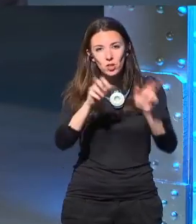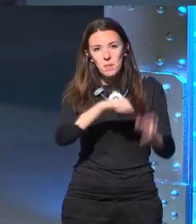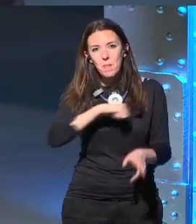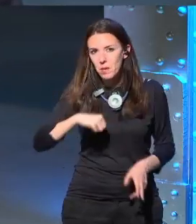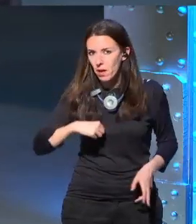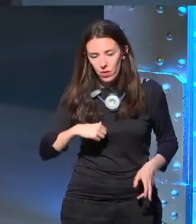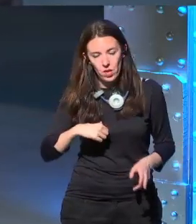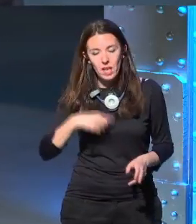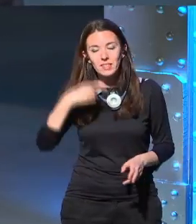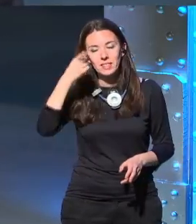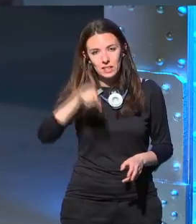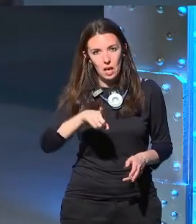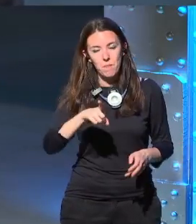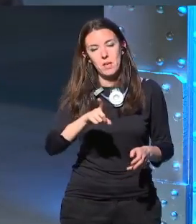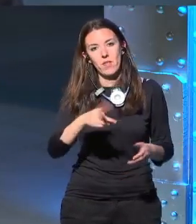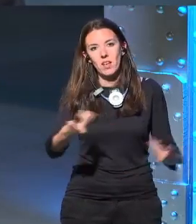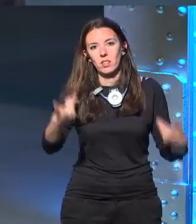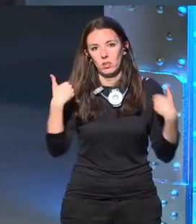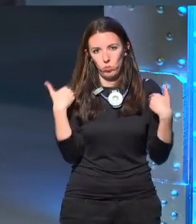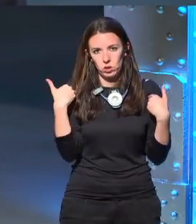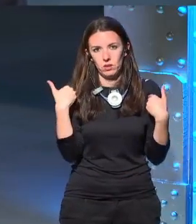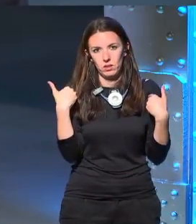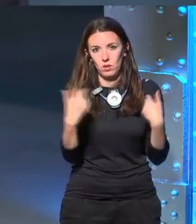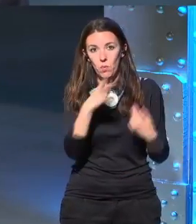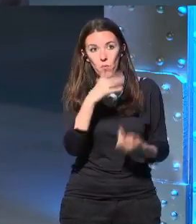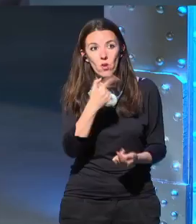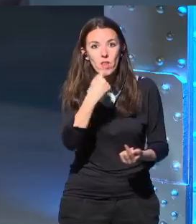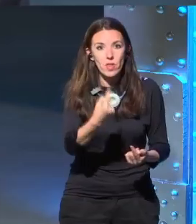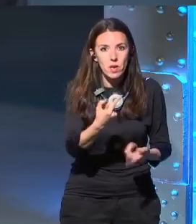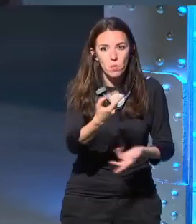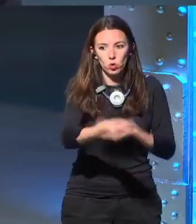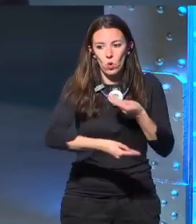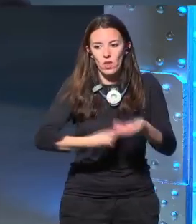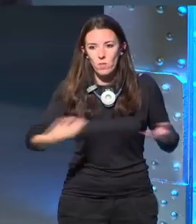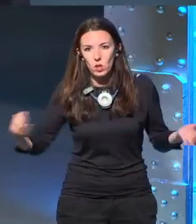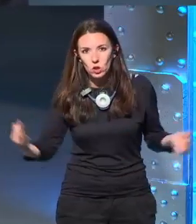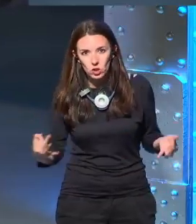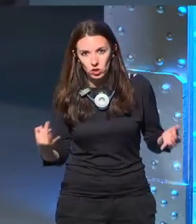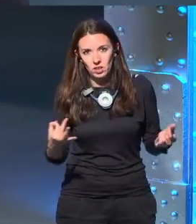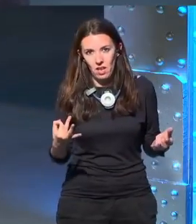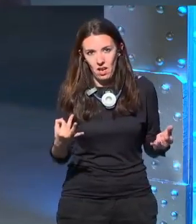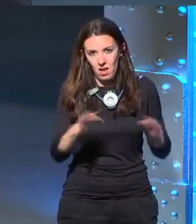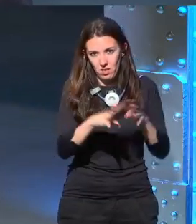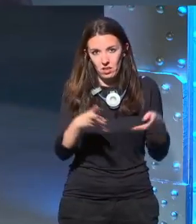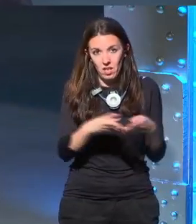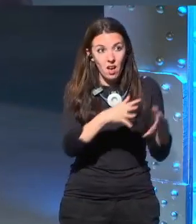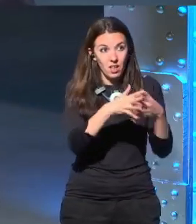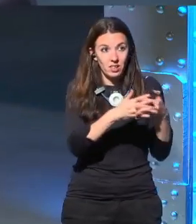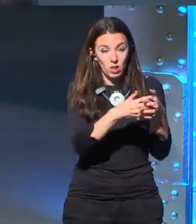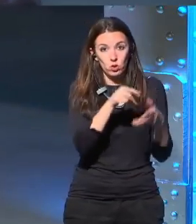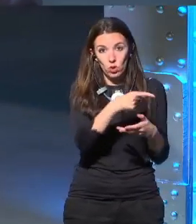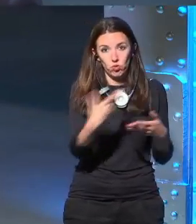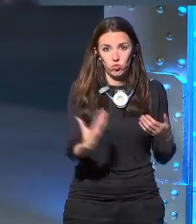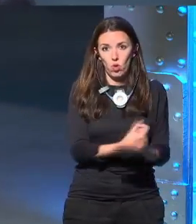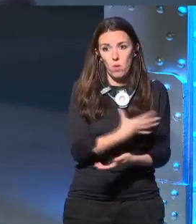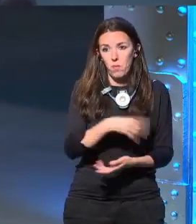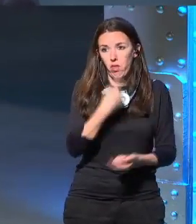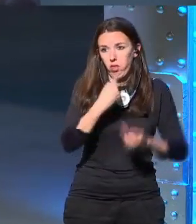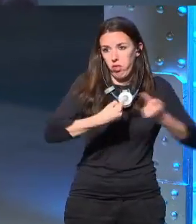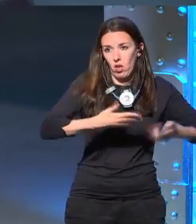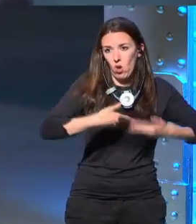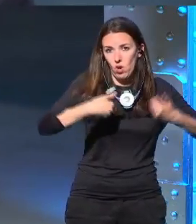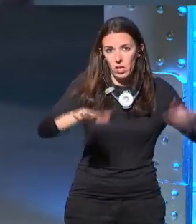to responsibility for what you say and what you do online. Where in America, you know, somebody can say whatever they want online and nobody